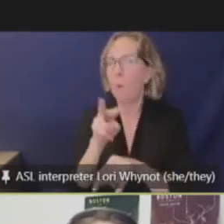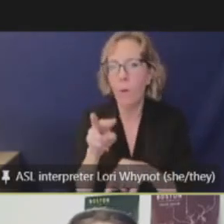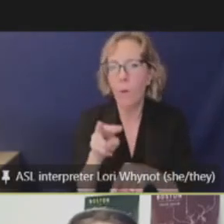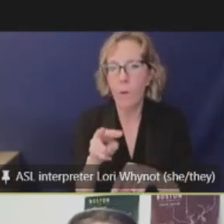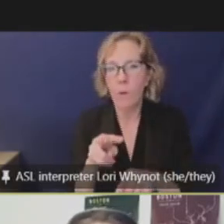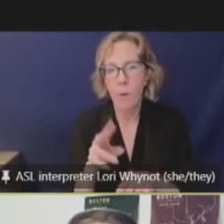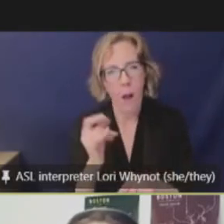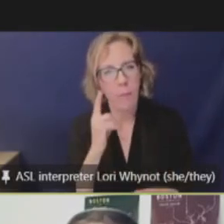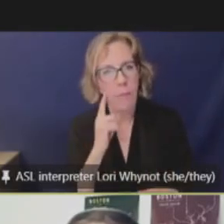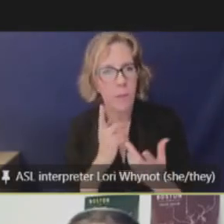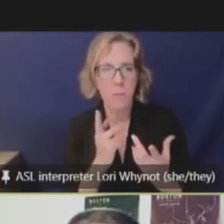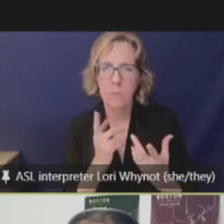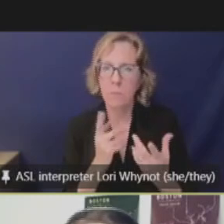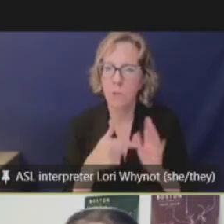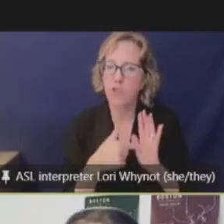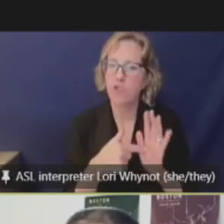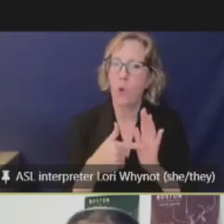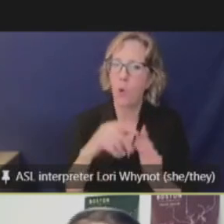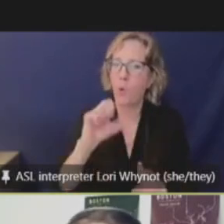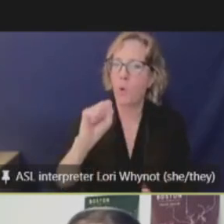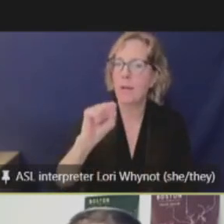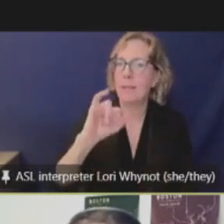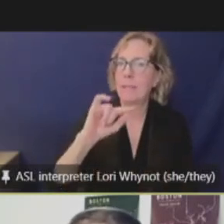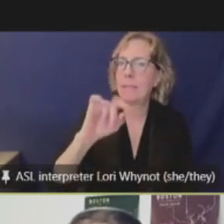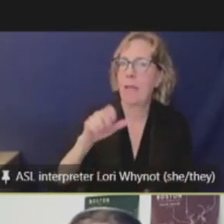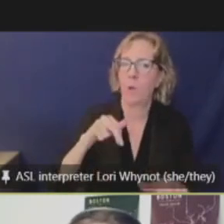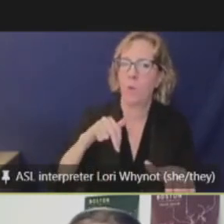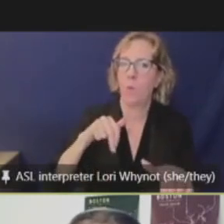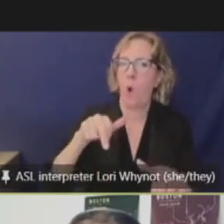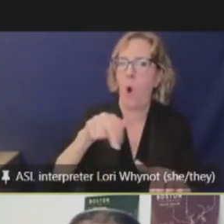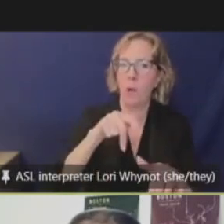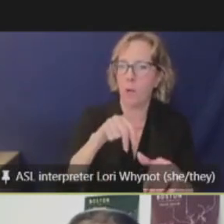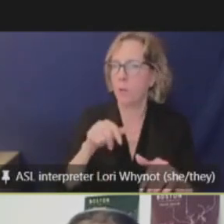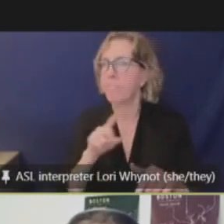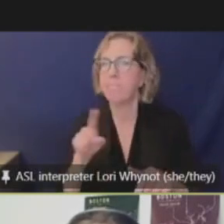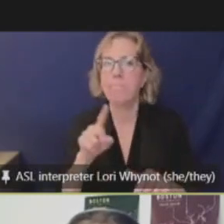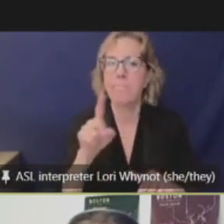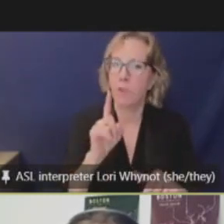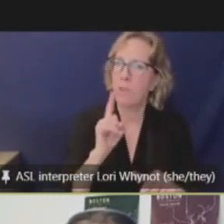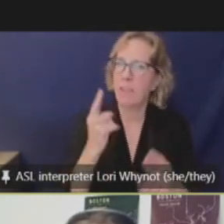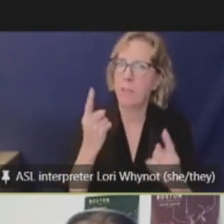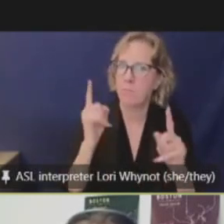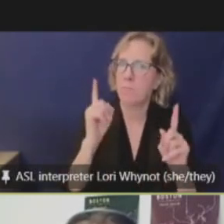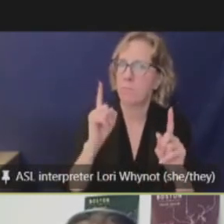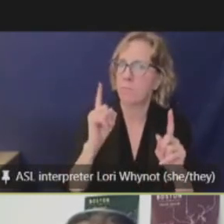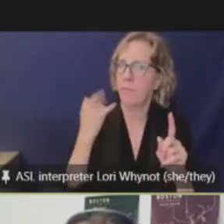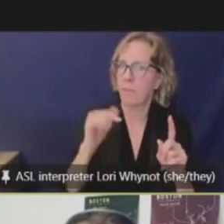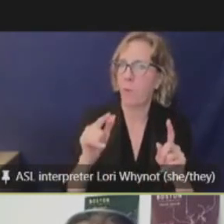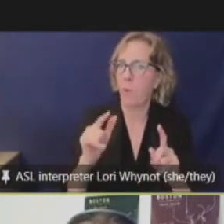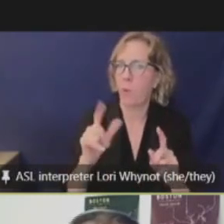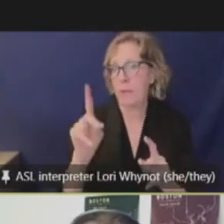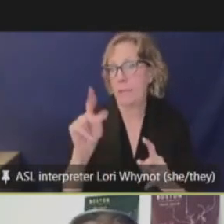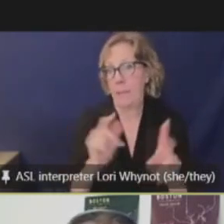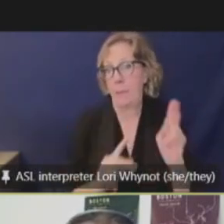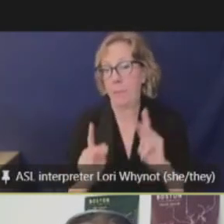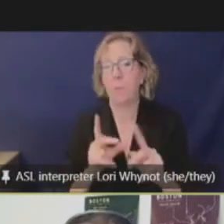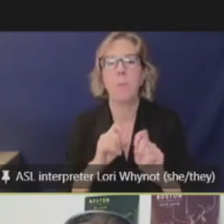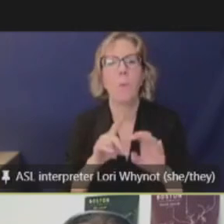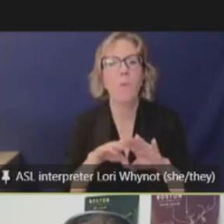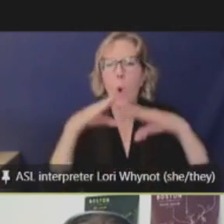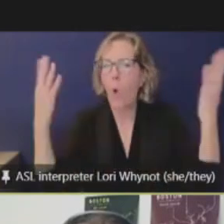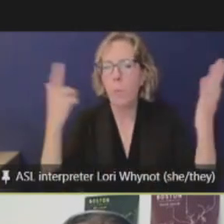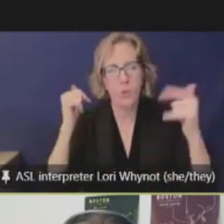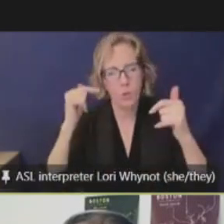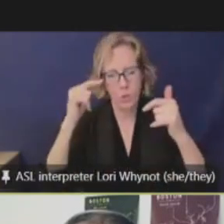disabilities. But we're open to talk through any of the potential options that we shared in that last slide.